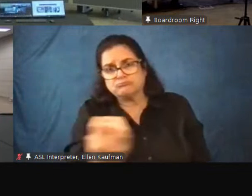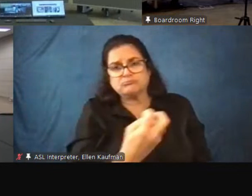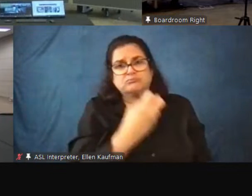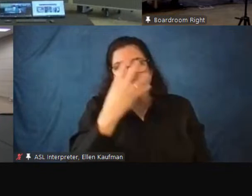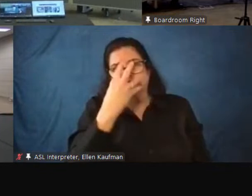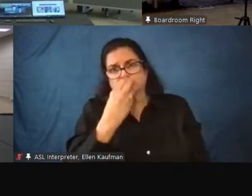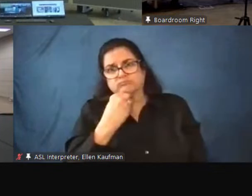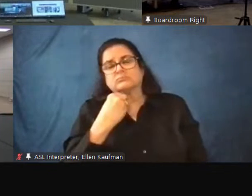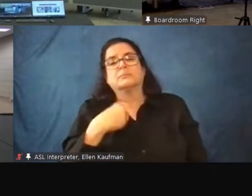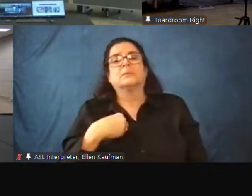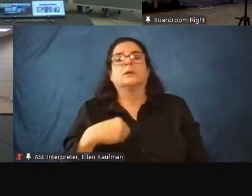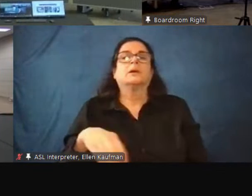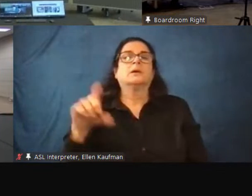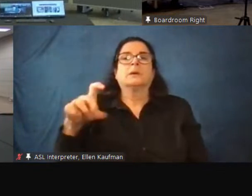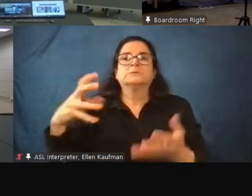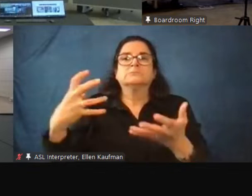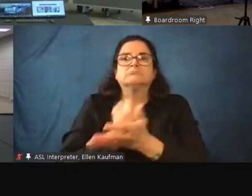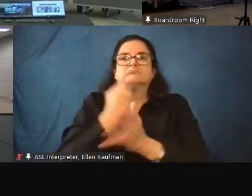CHA,